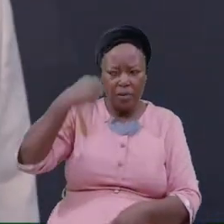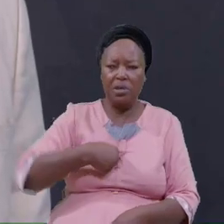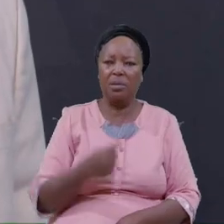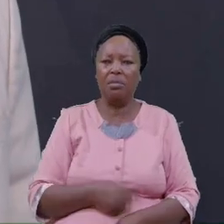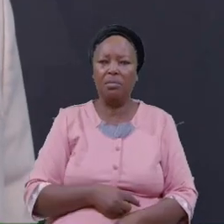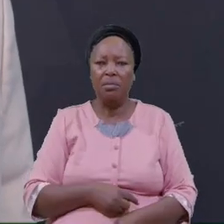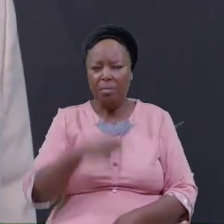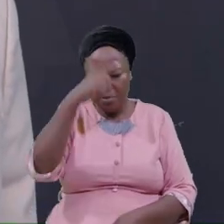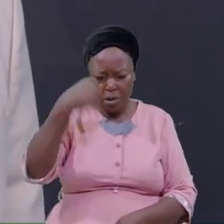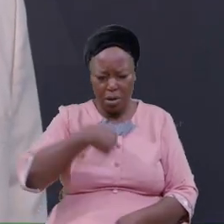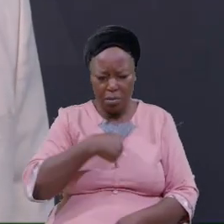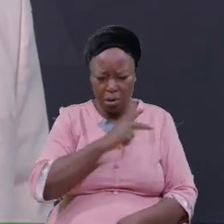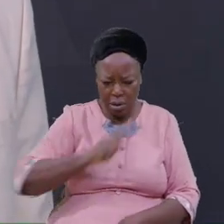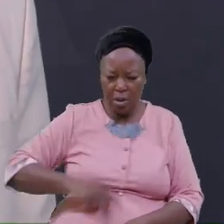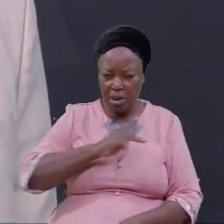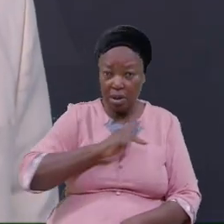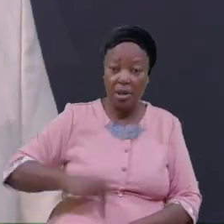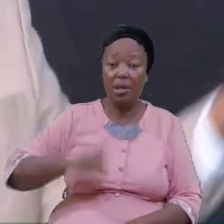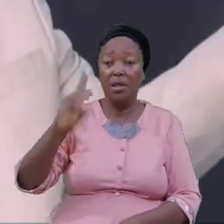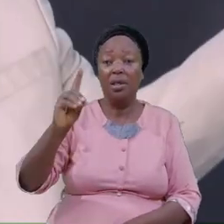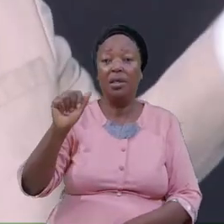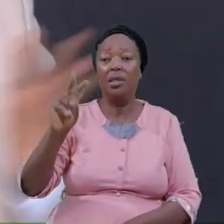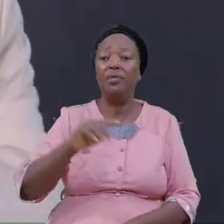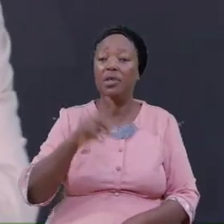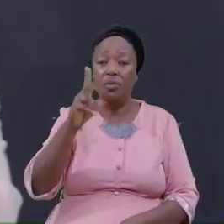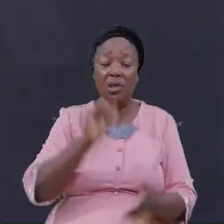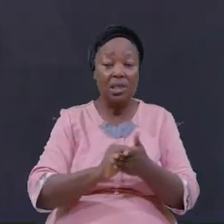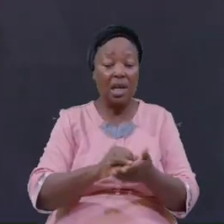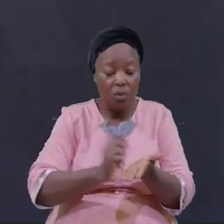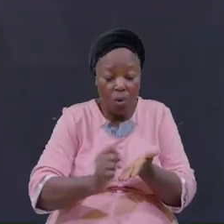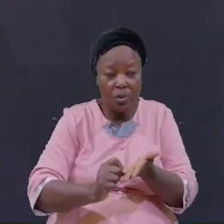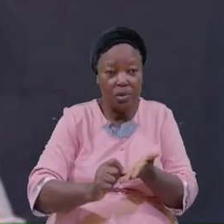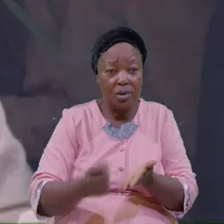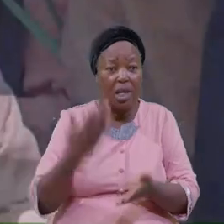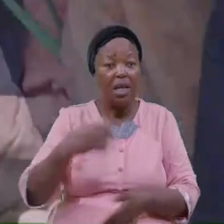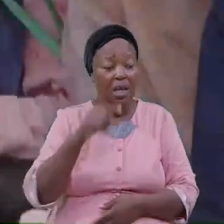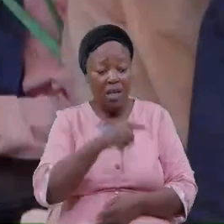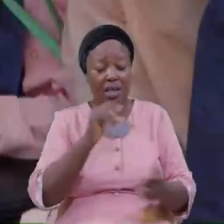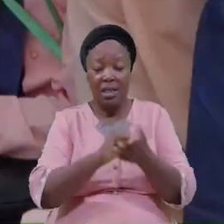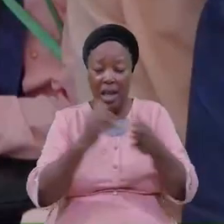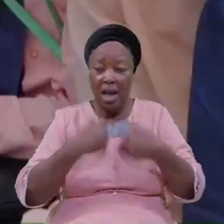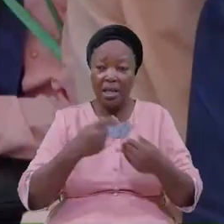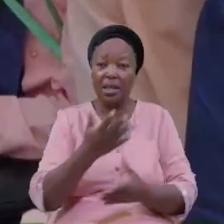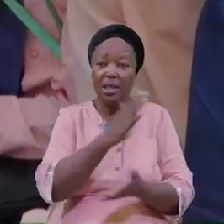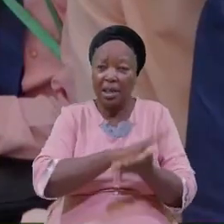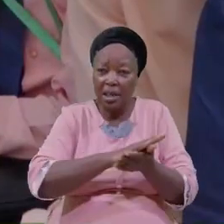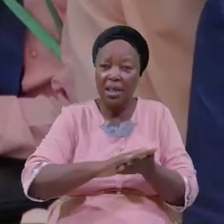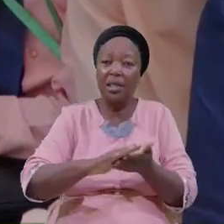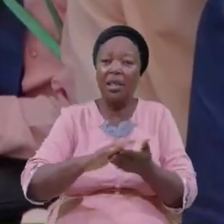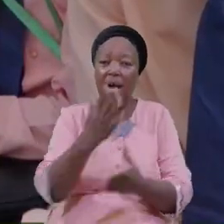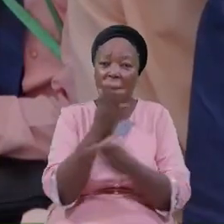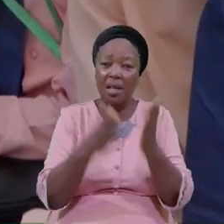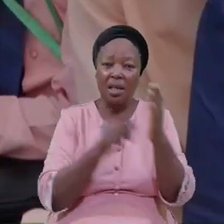The one who wrote, he that has clean hands and a pure heart. Celui qui a écrit, celui qui a les